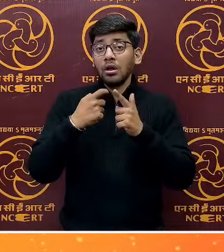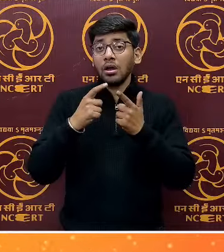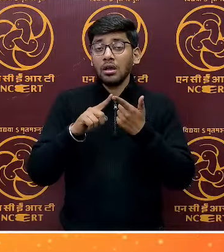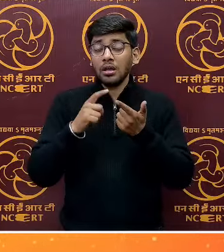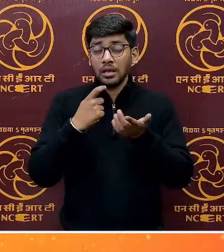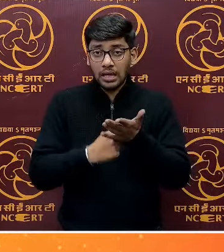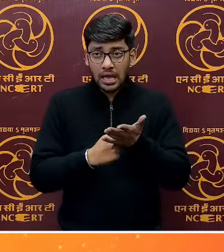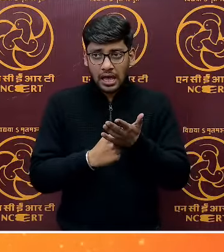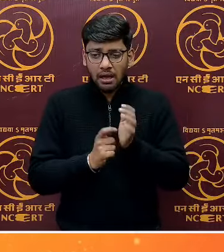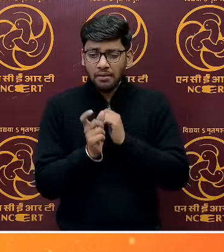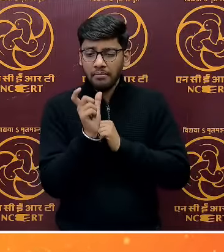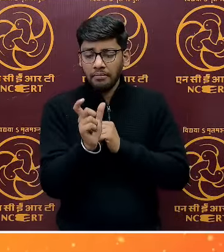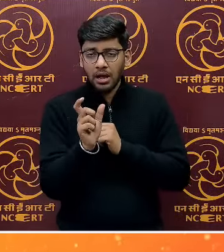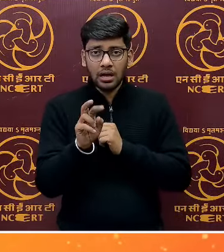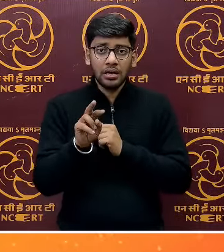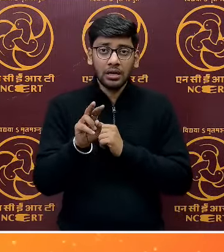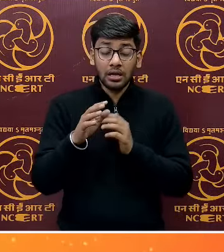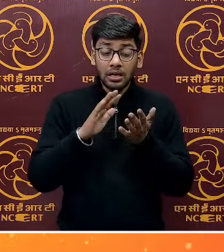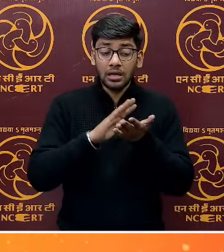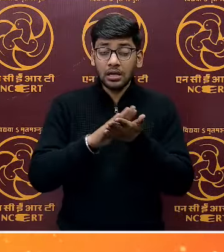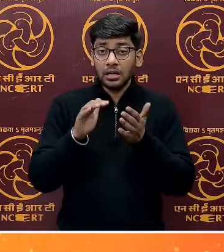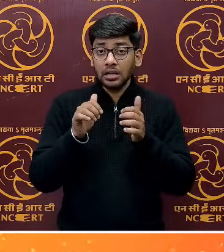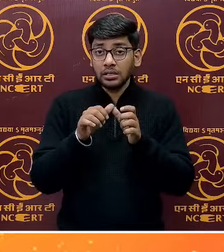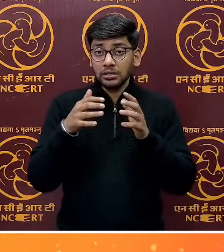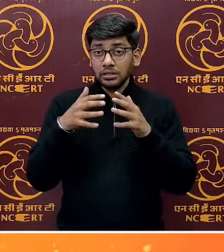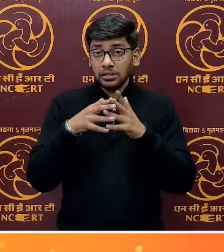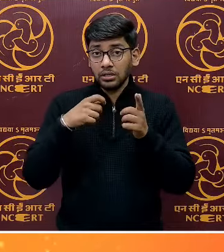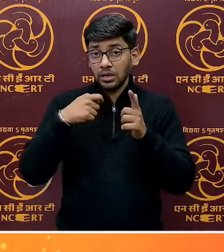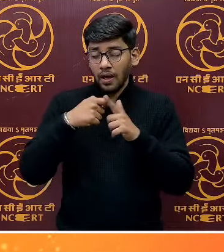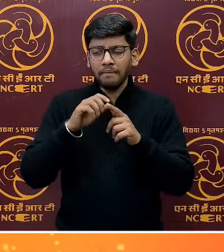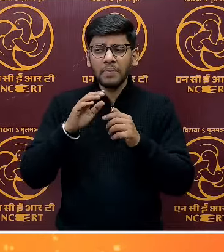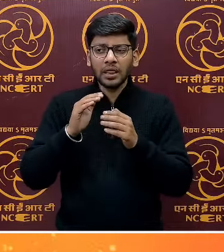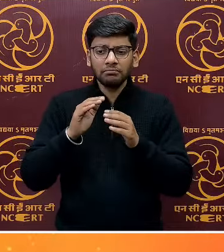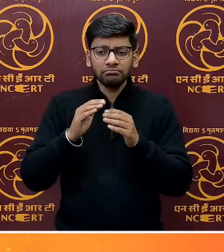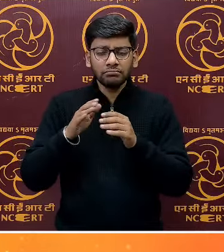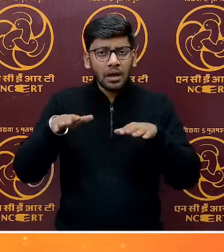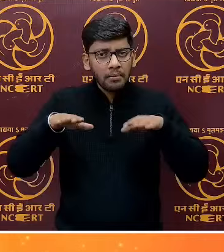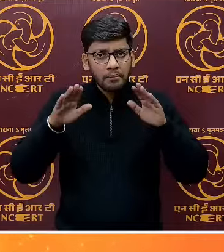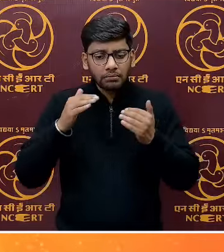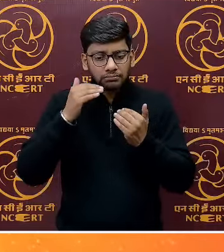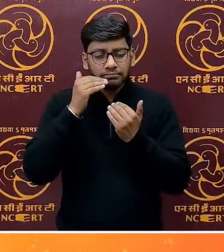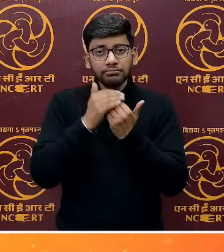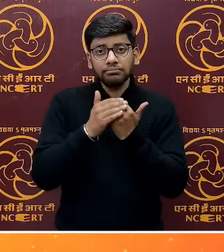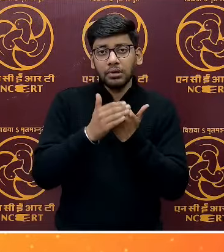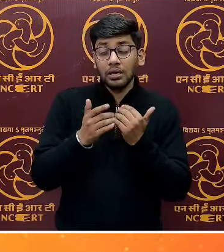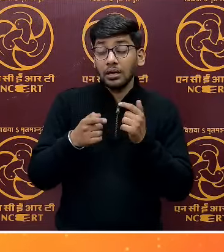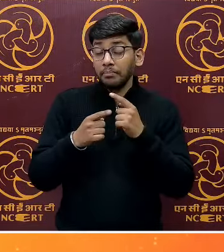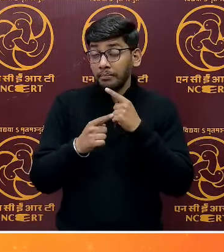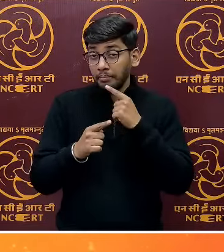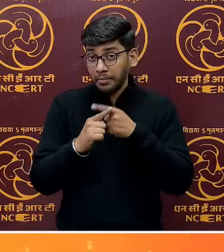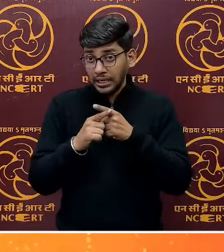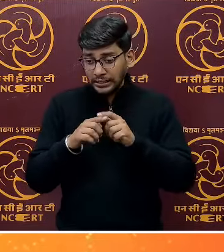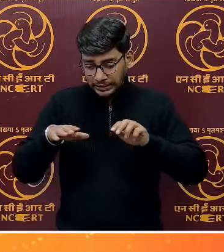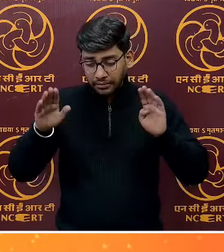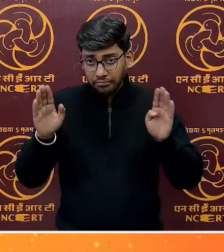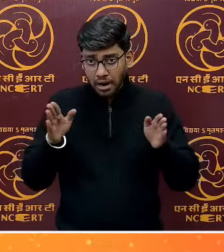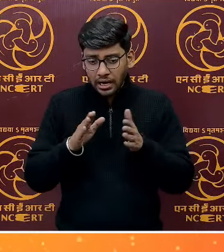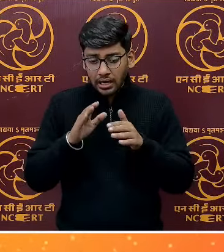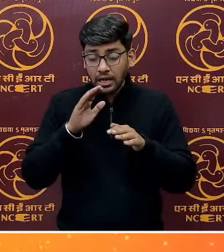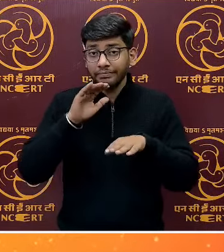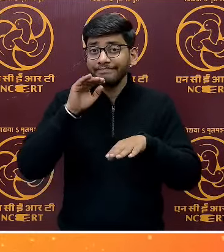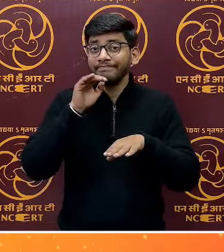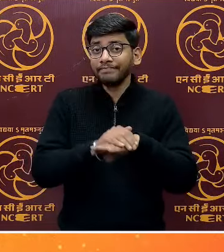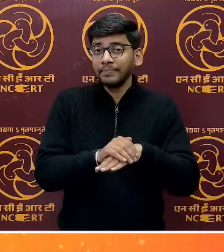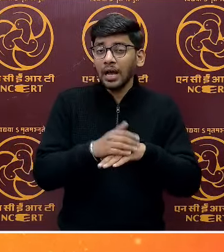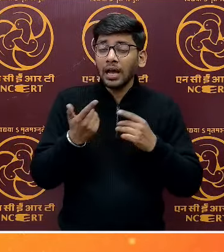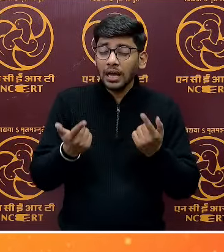was, people had the bird hawk as pets, and those birds would hunt for them. They would hunt smaller